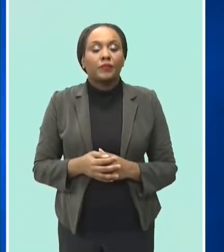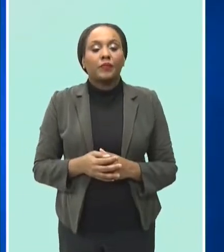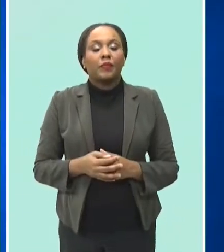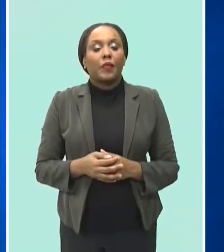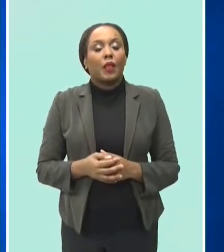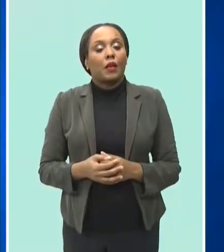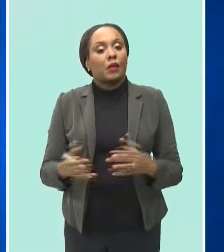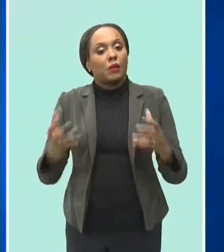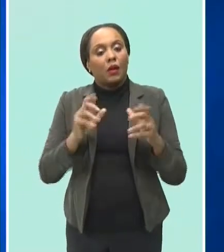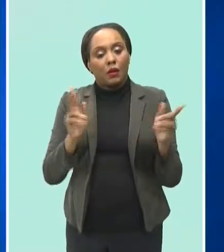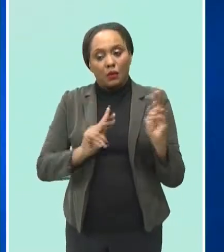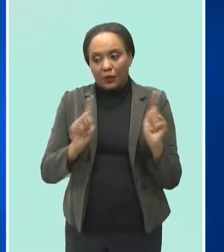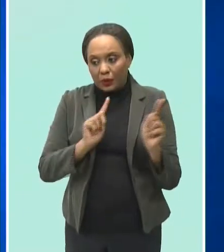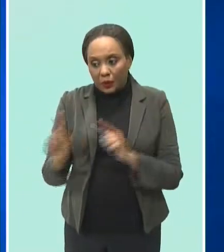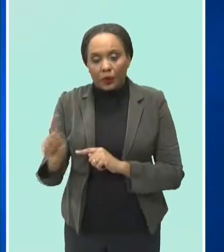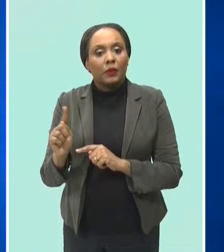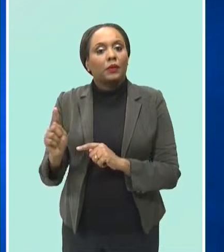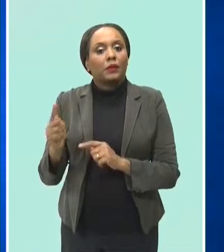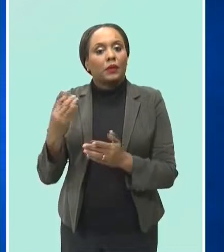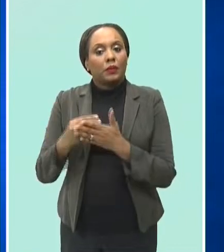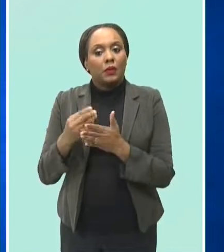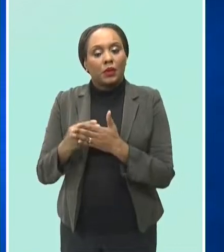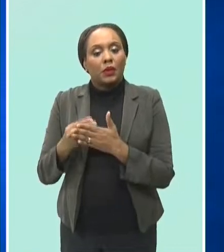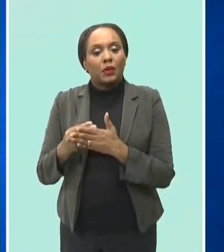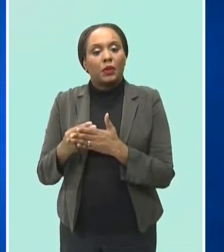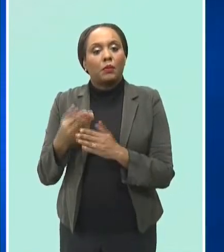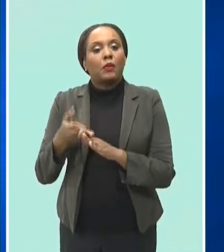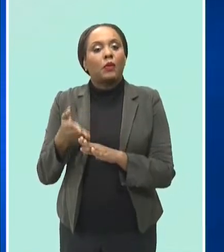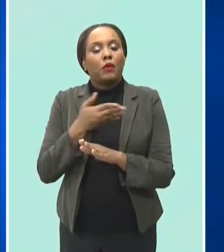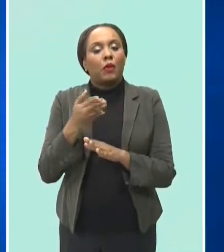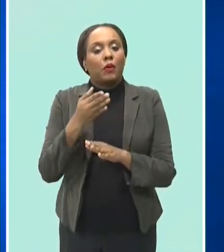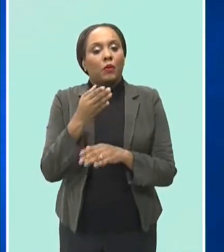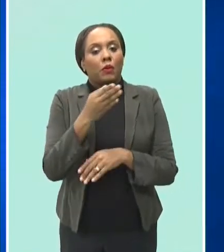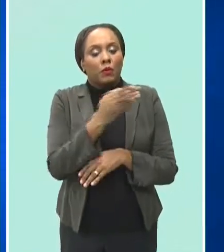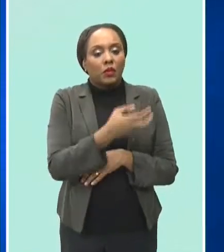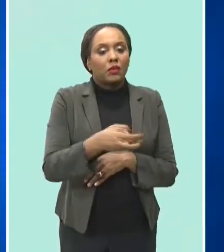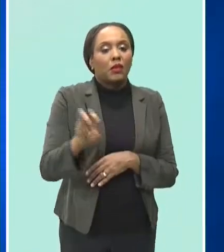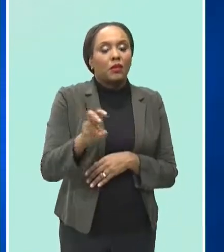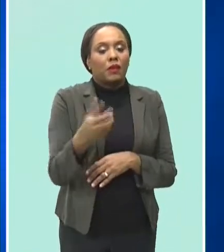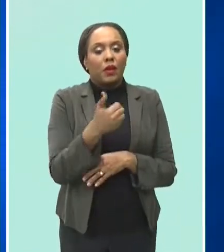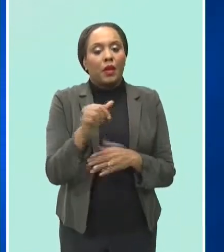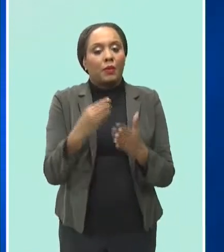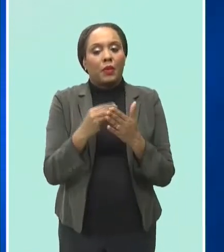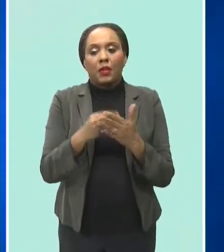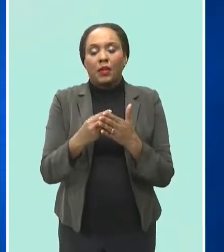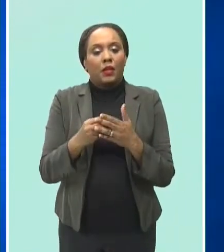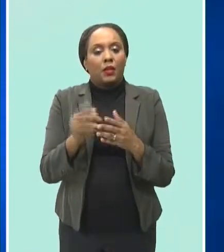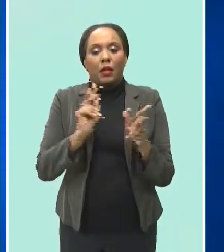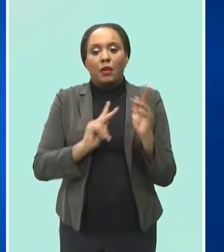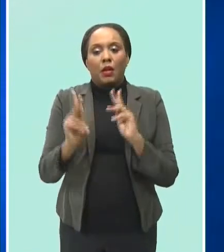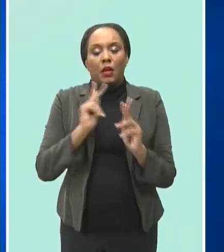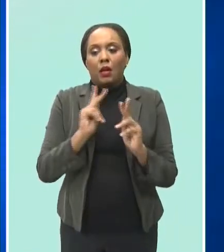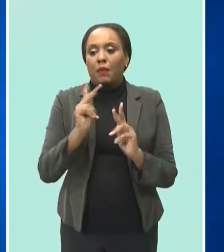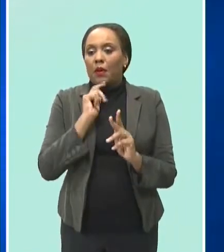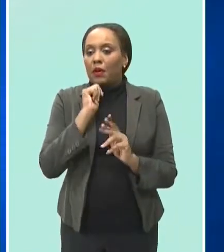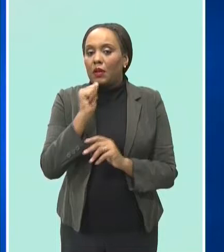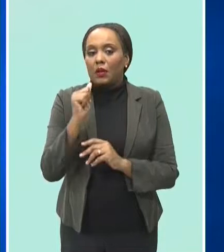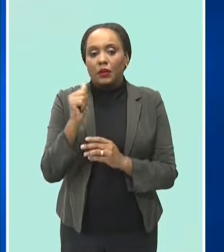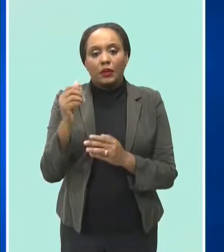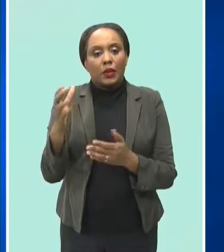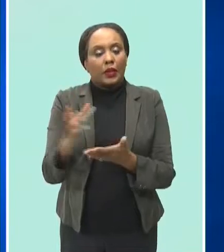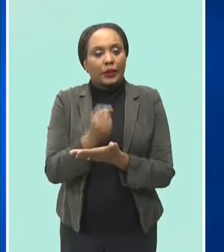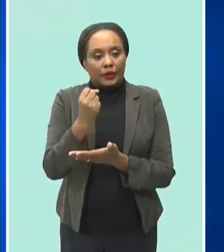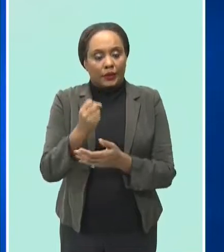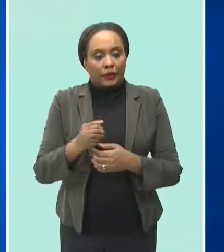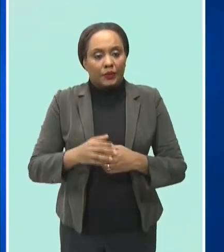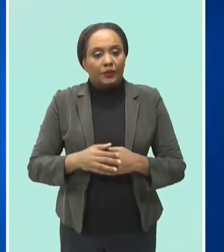numbers significantly before we make the transfer of any unclaimed amounts to the Financial Services Commission.